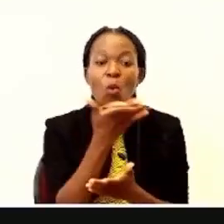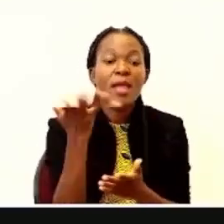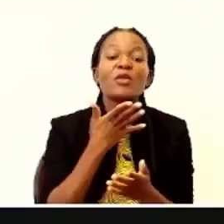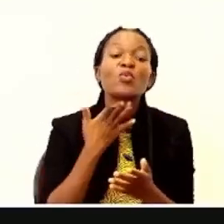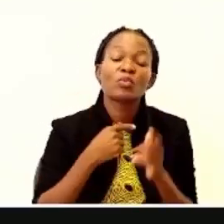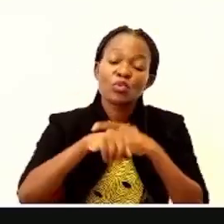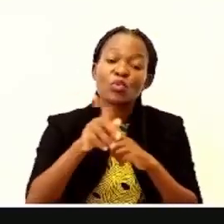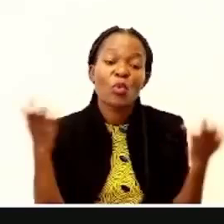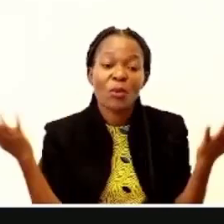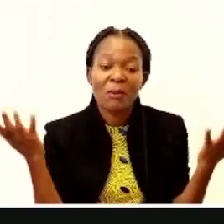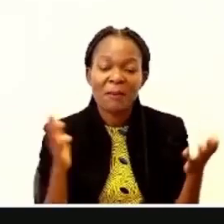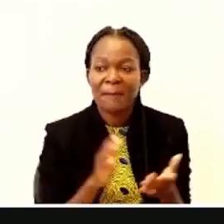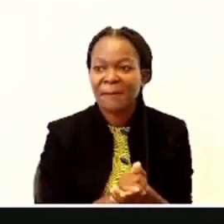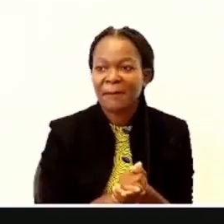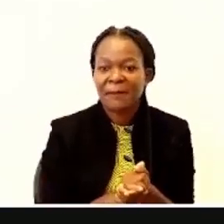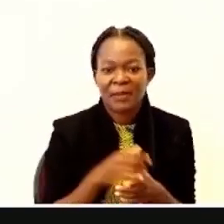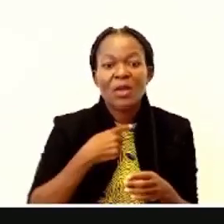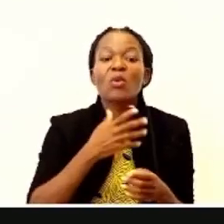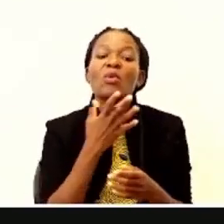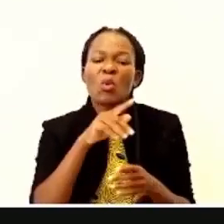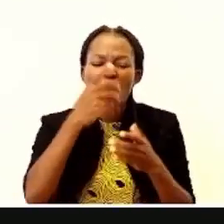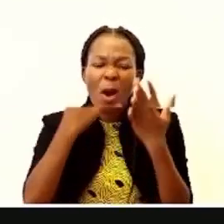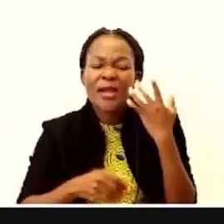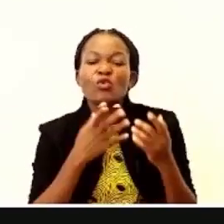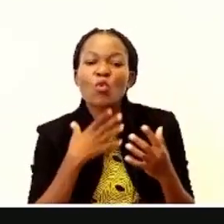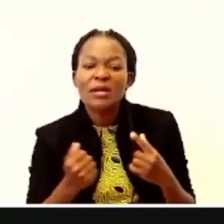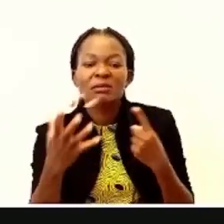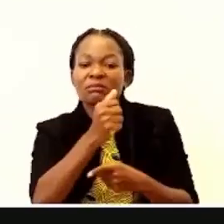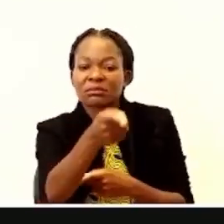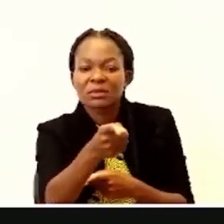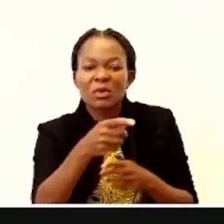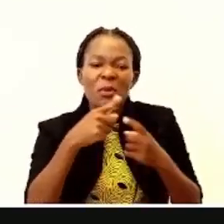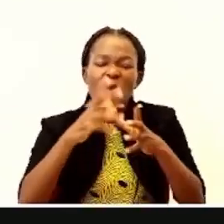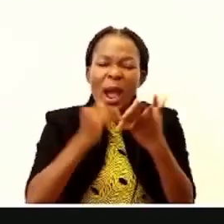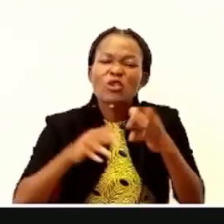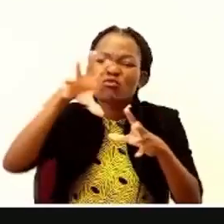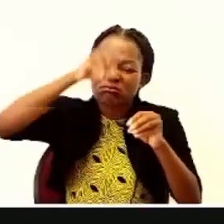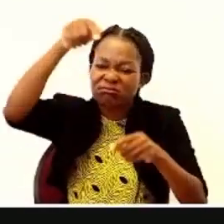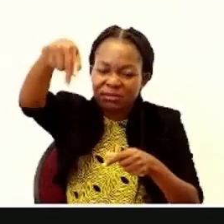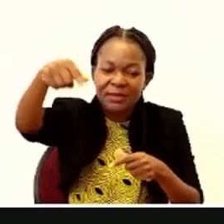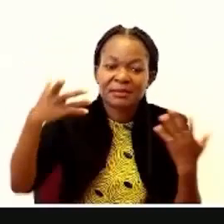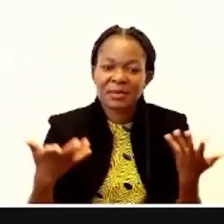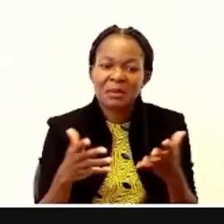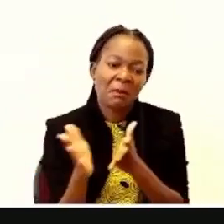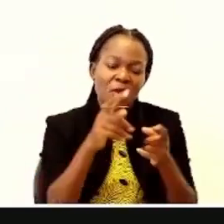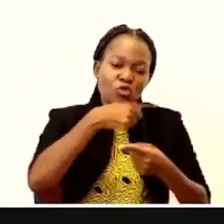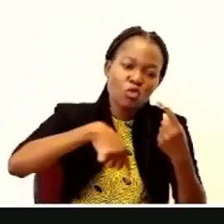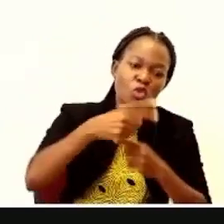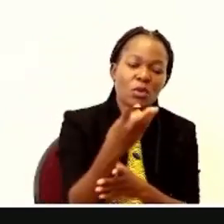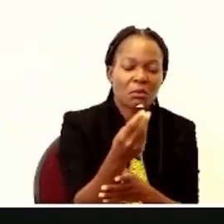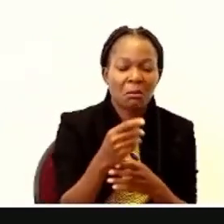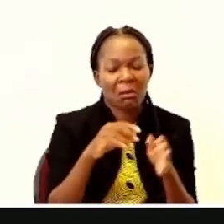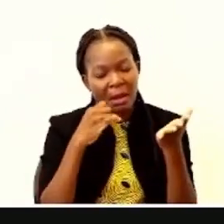go? What do we want to get there, and how do we get there in terms of social, economic,